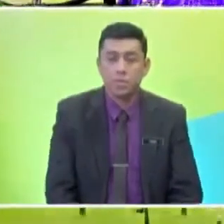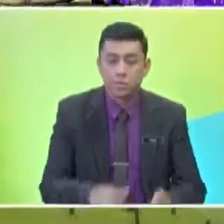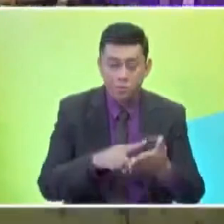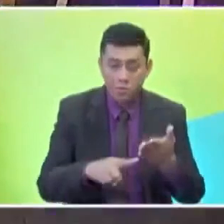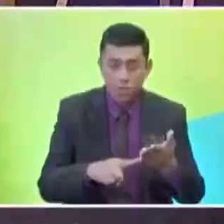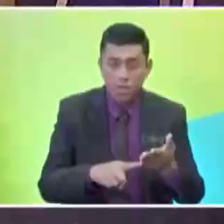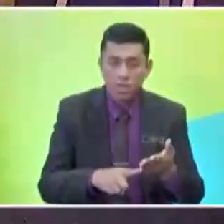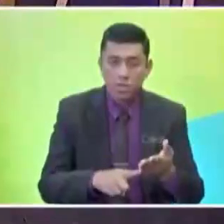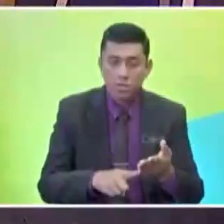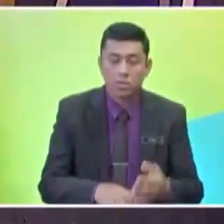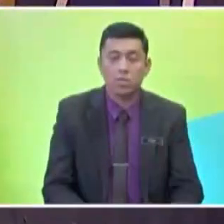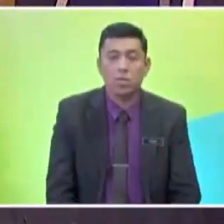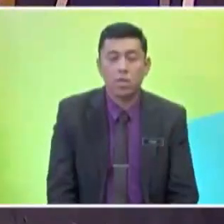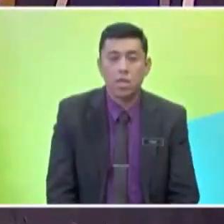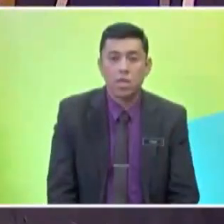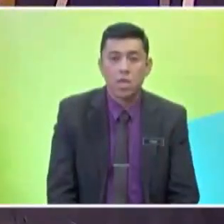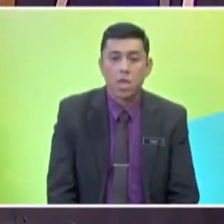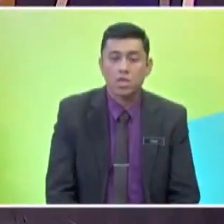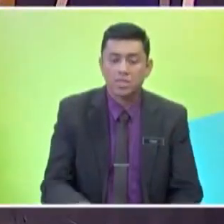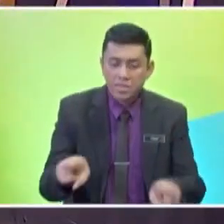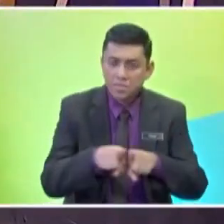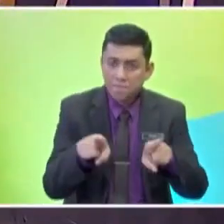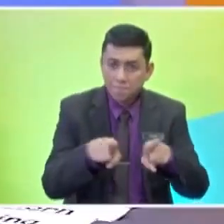that has body parts like a goat?